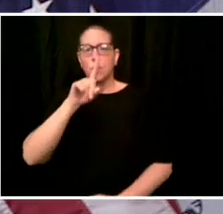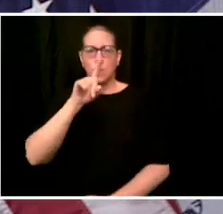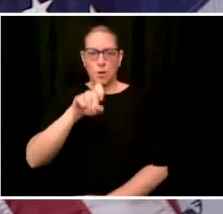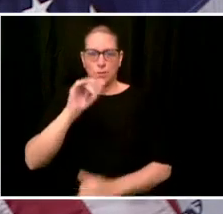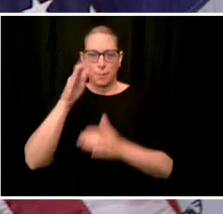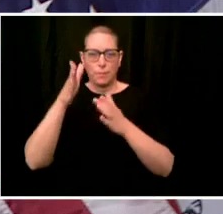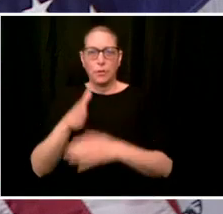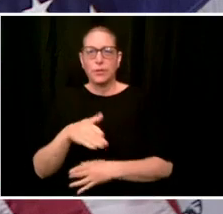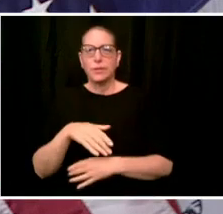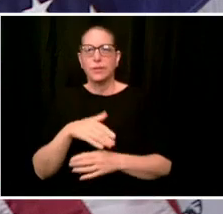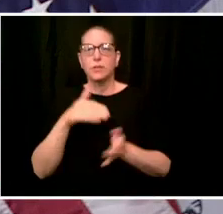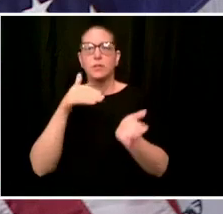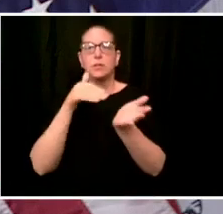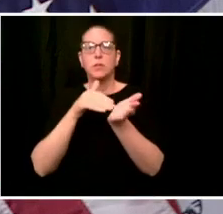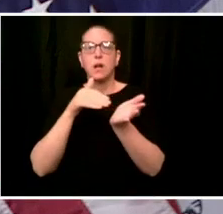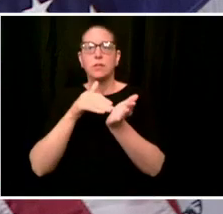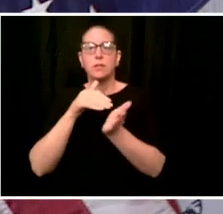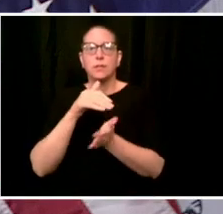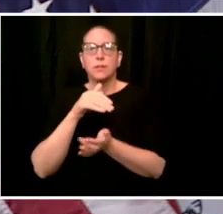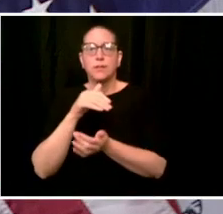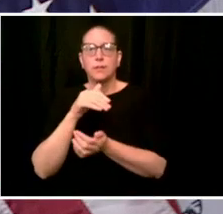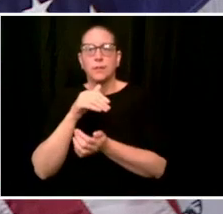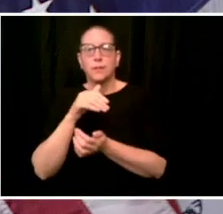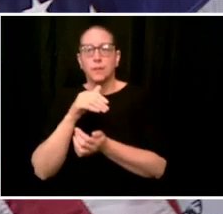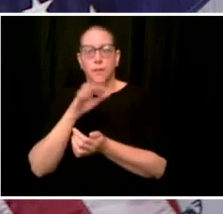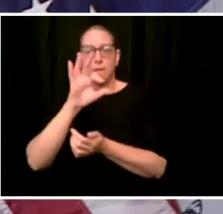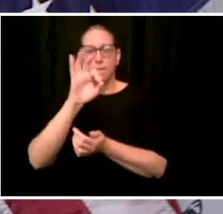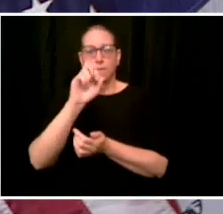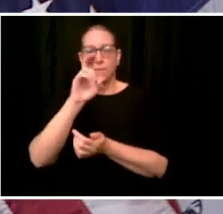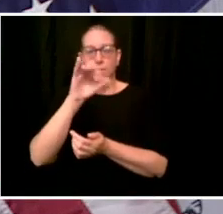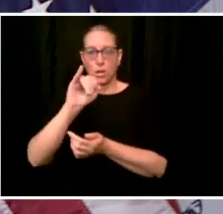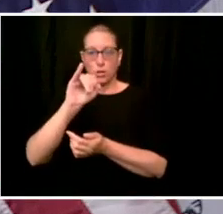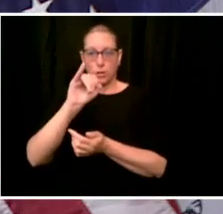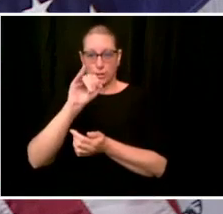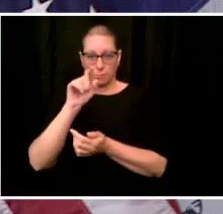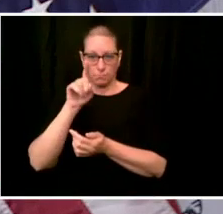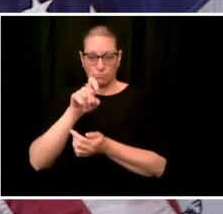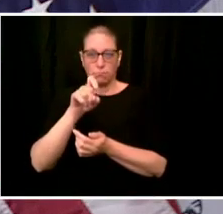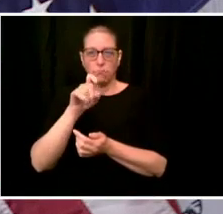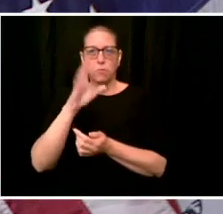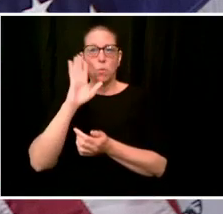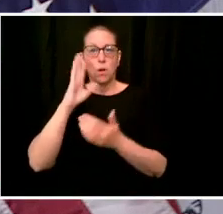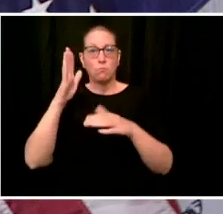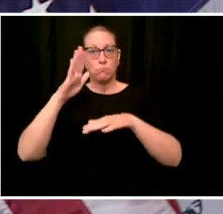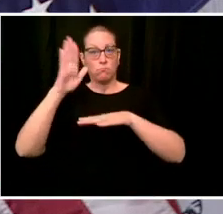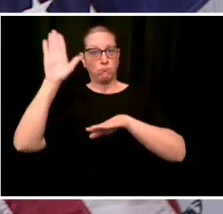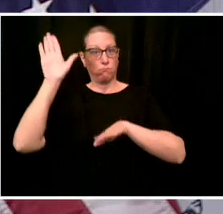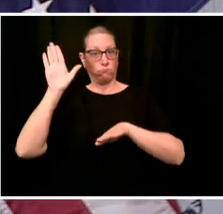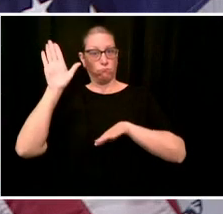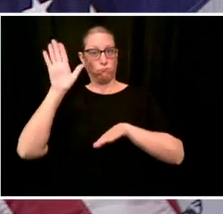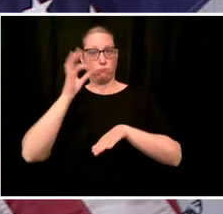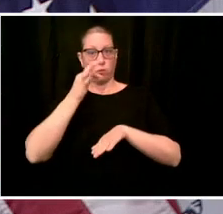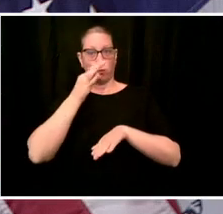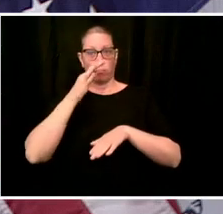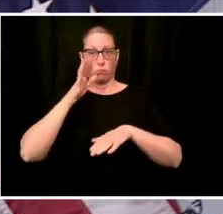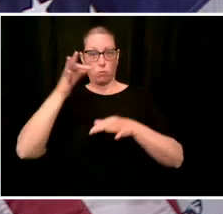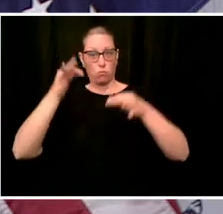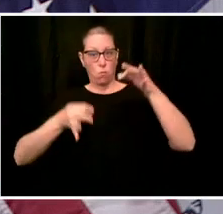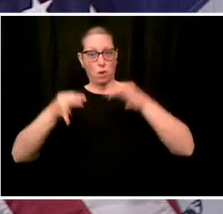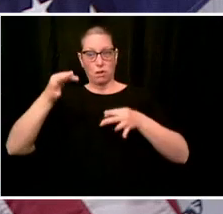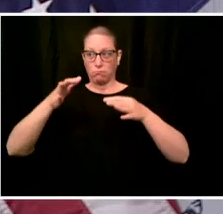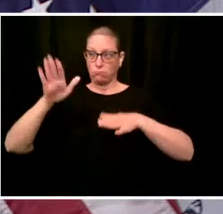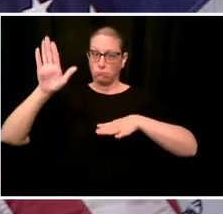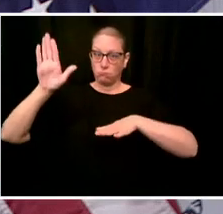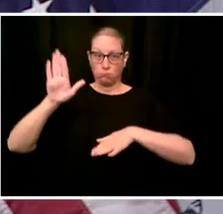that early opening around the country, that puts needless suffering for so